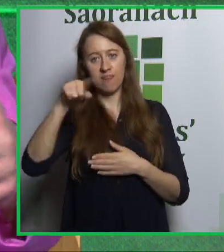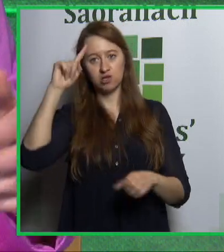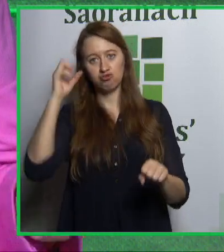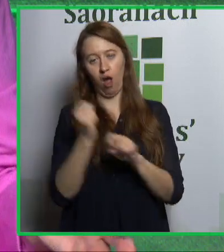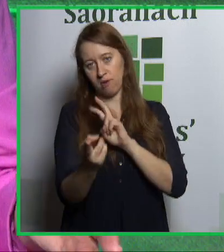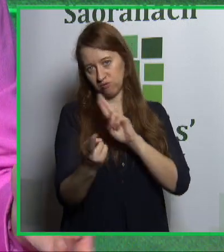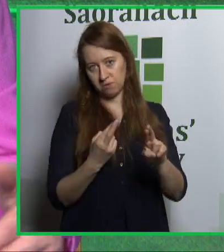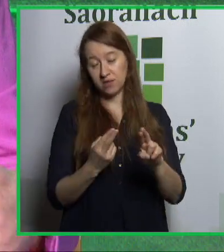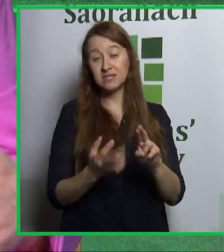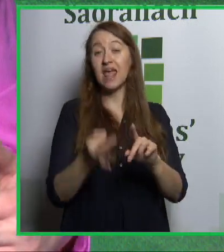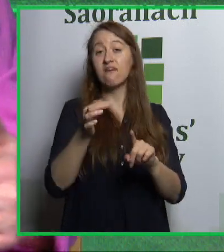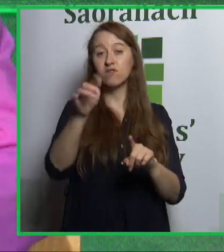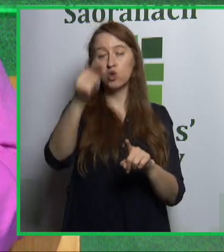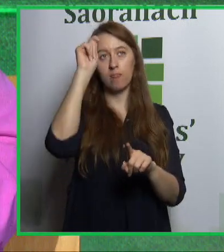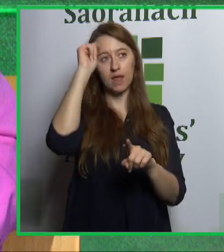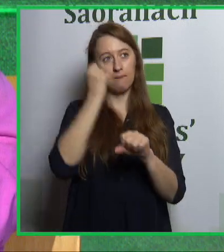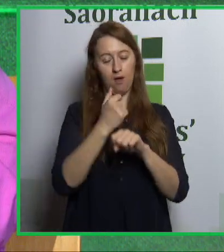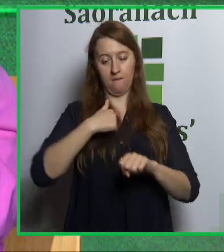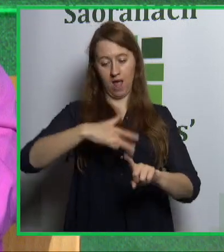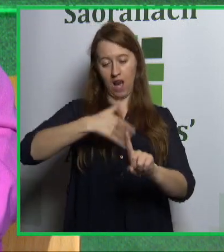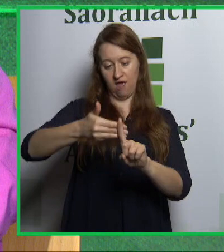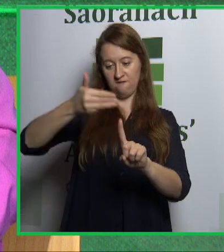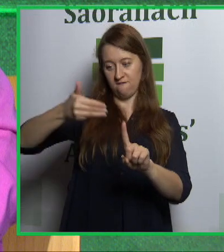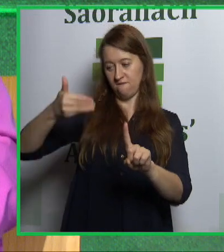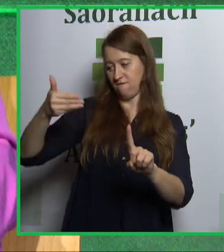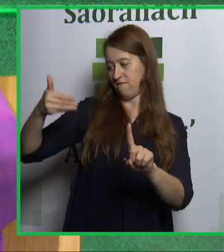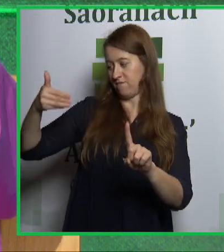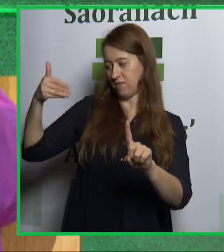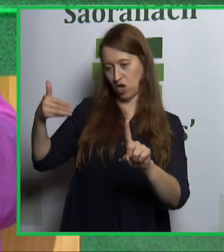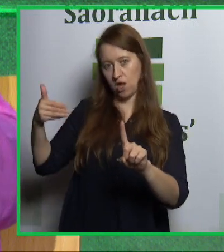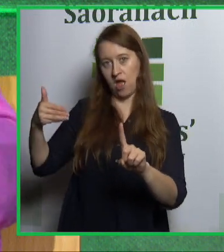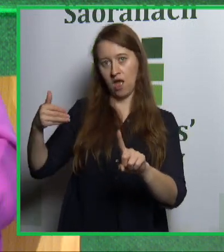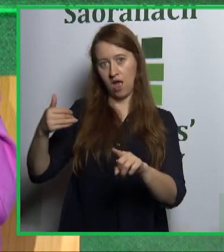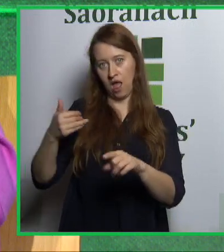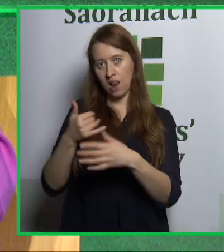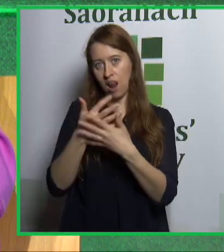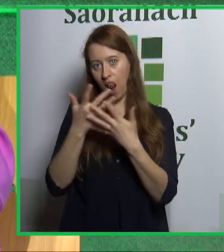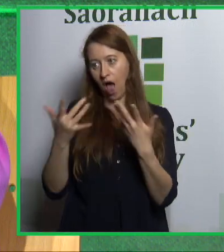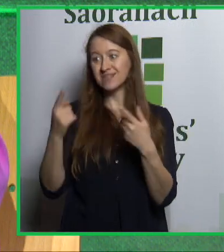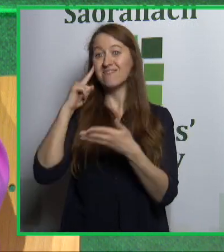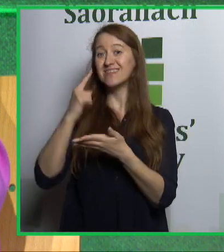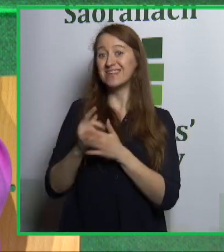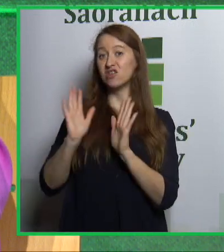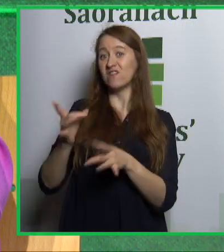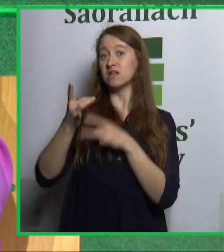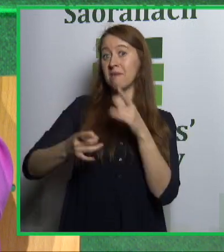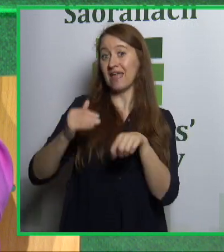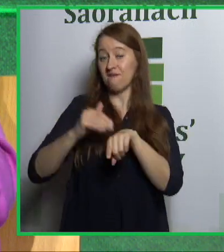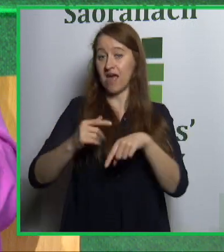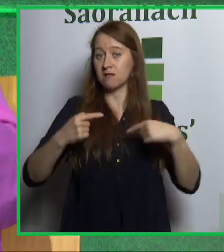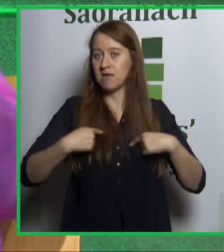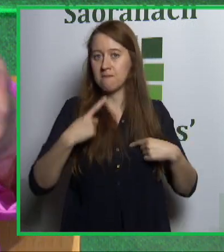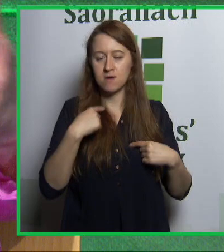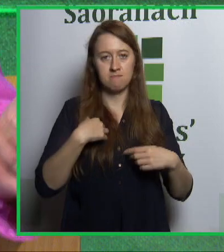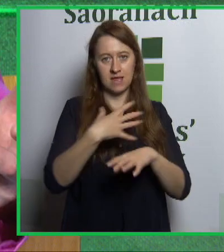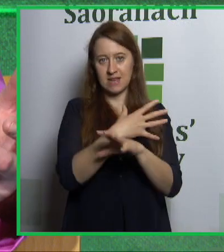go back to where it all went wrong, it was all that the policies made, the decisions that were made on my behalf, that I never had a